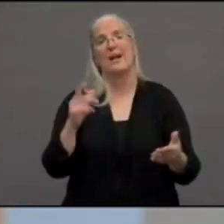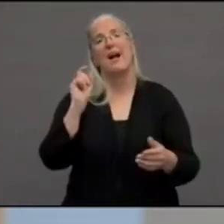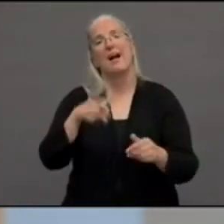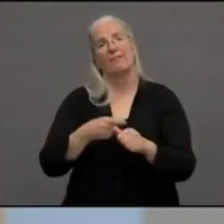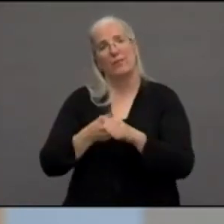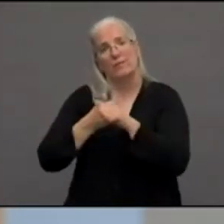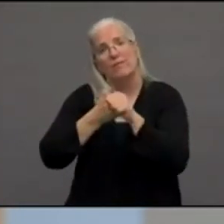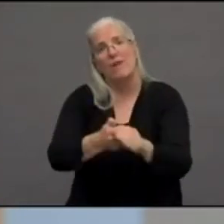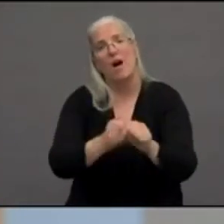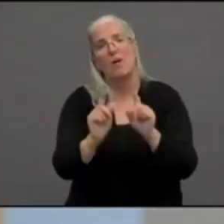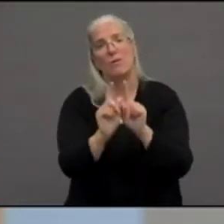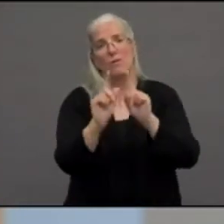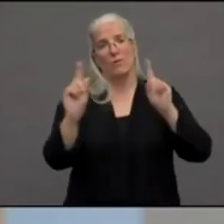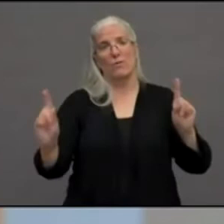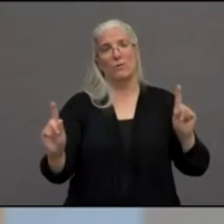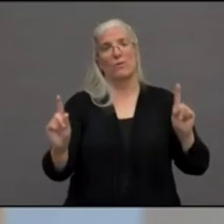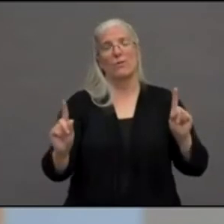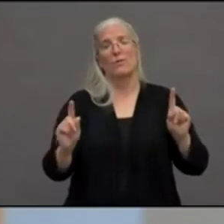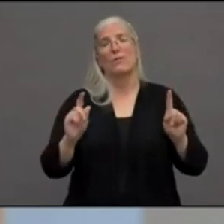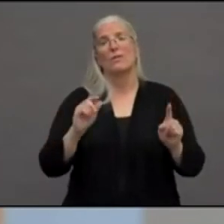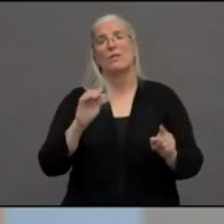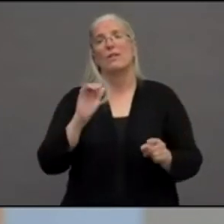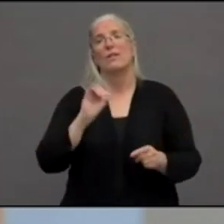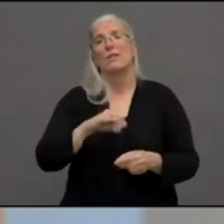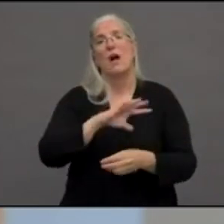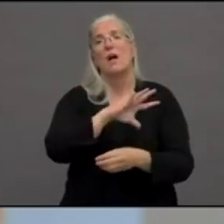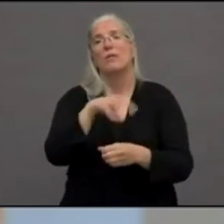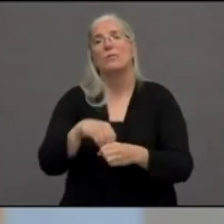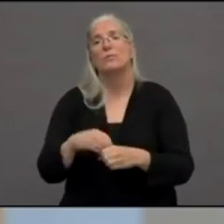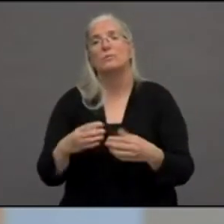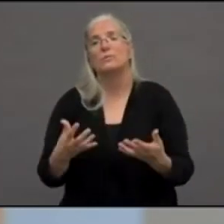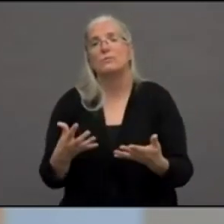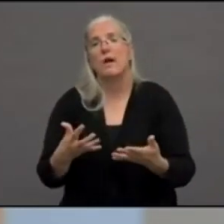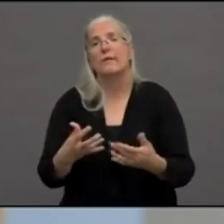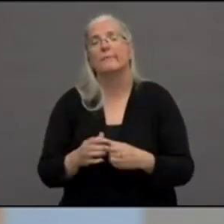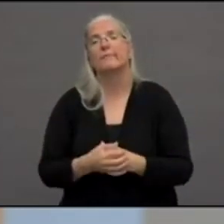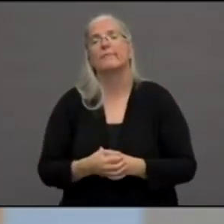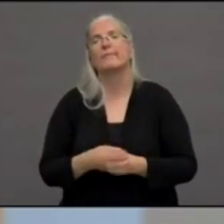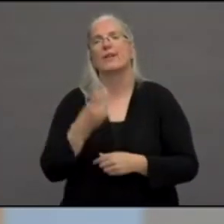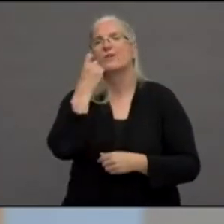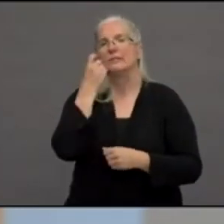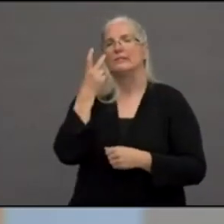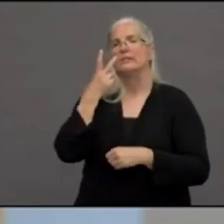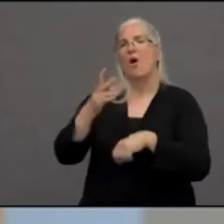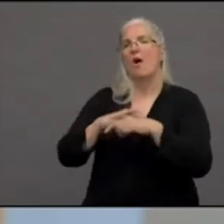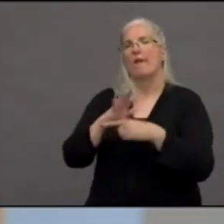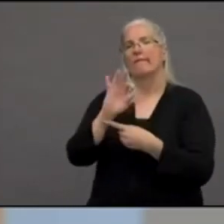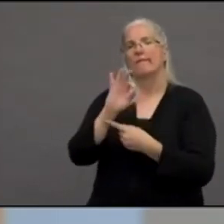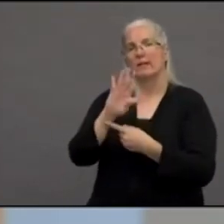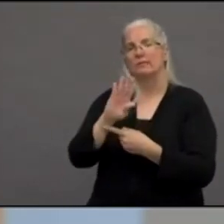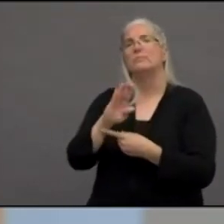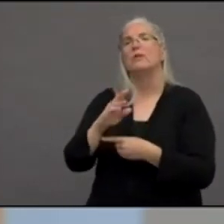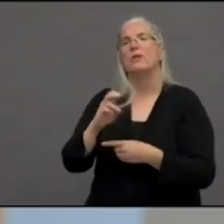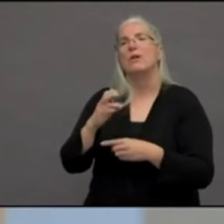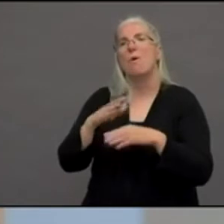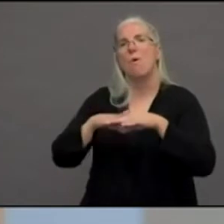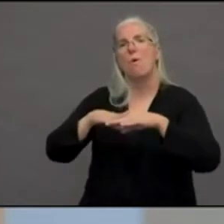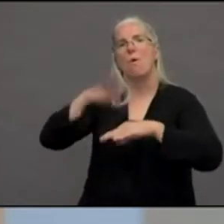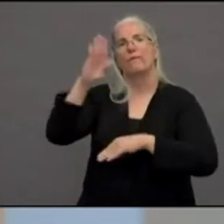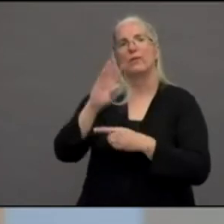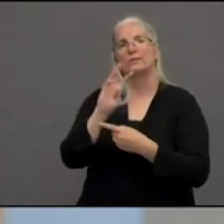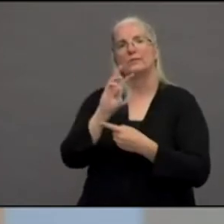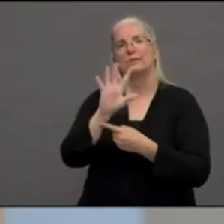have a post that came up earlier this week on social media that over 65% of our cases are coming from